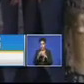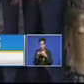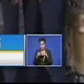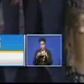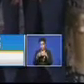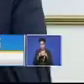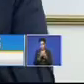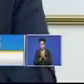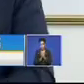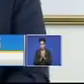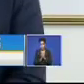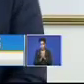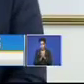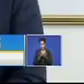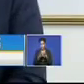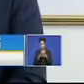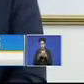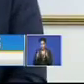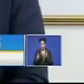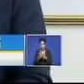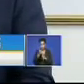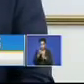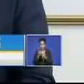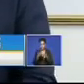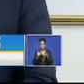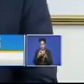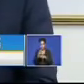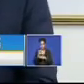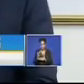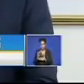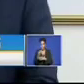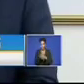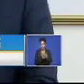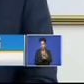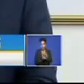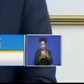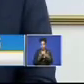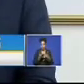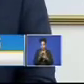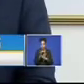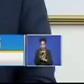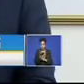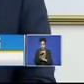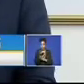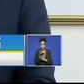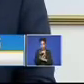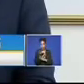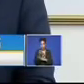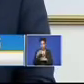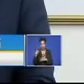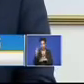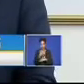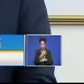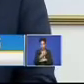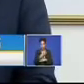most importantly, I pointed out that drugs passing through our territorial